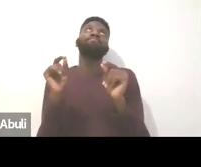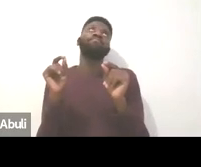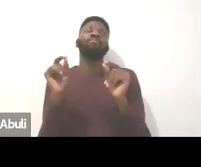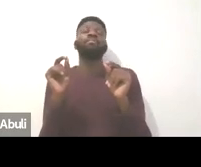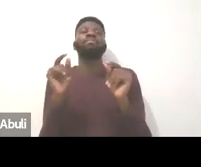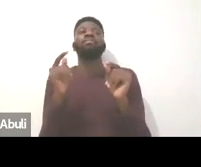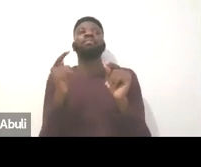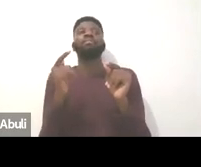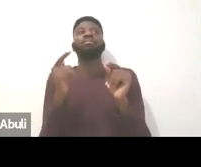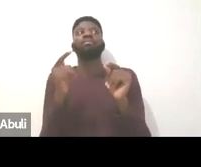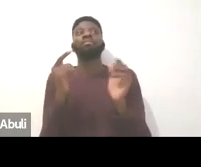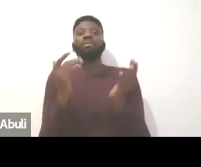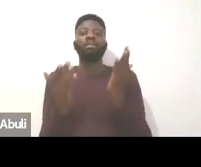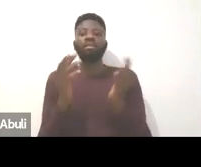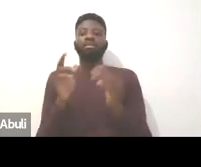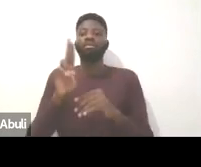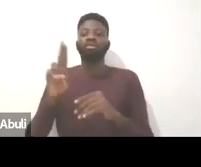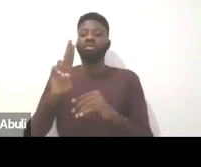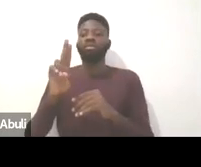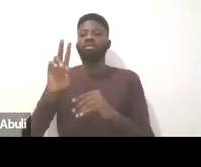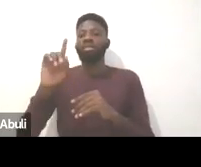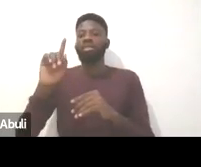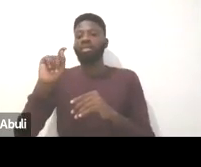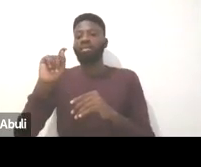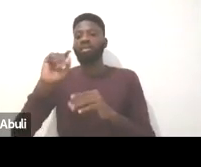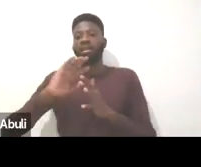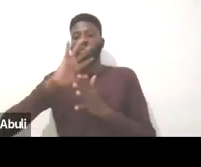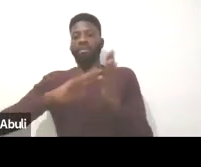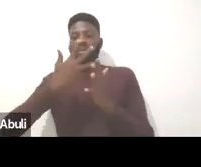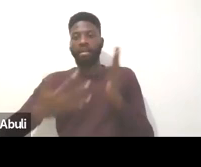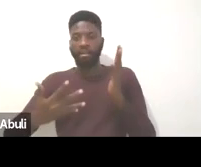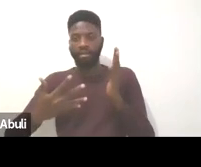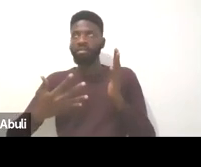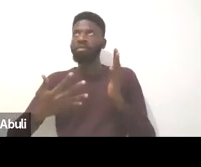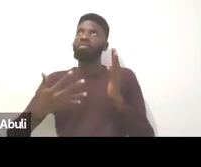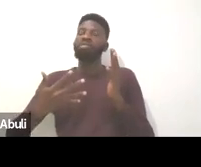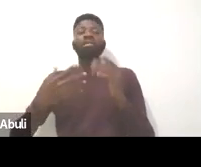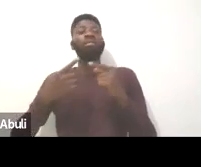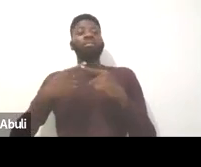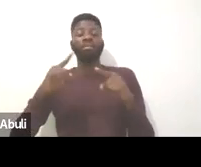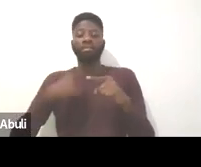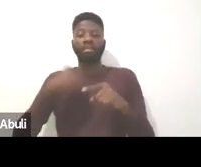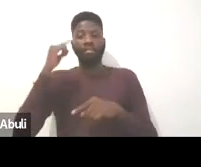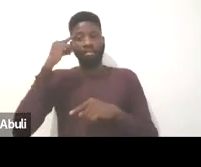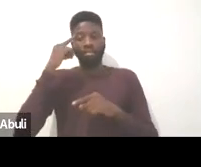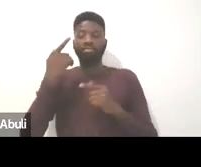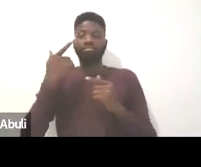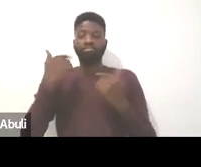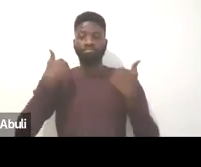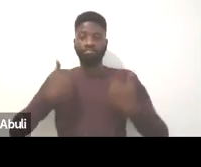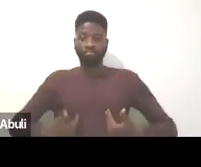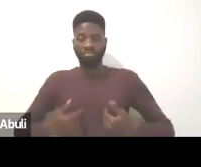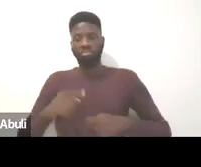it's like he used a template or something like that, but I think me personally, this one is